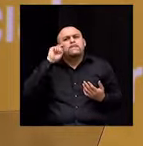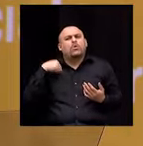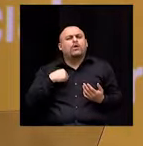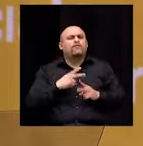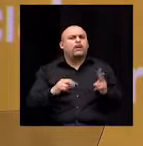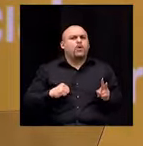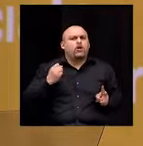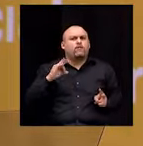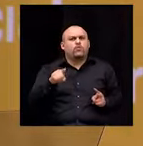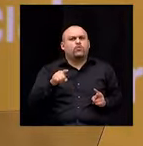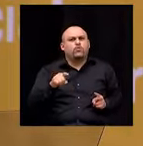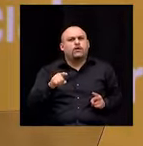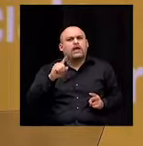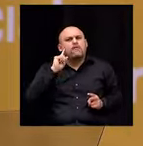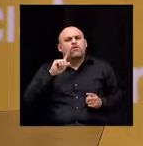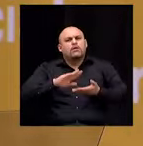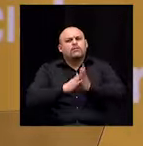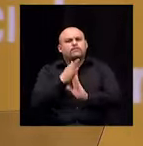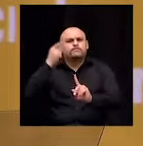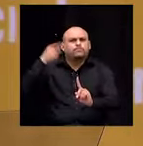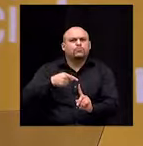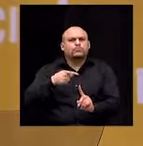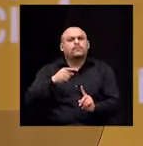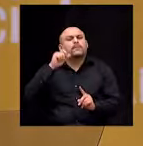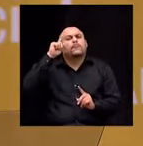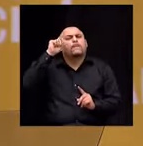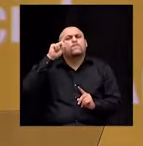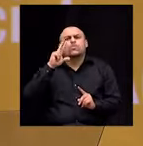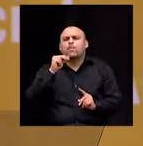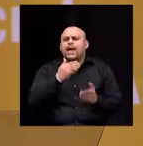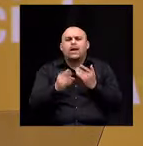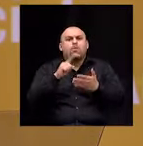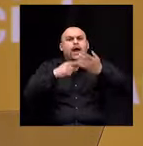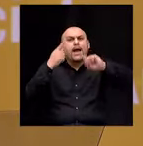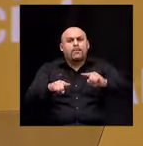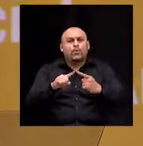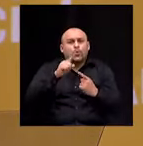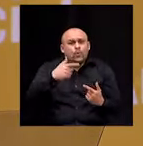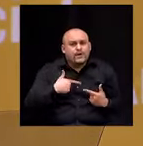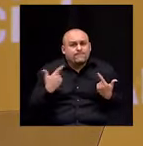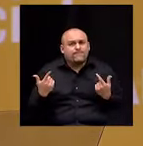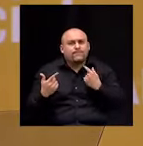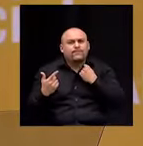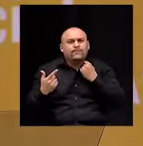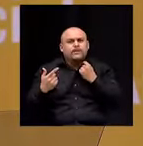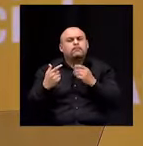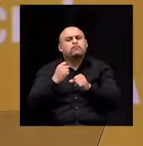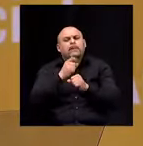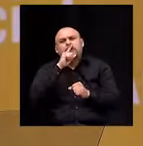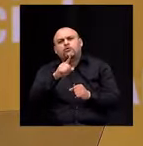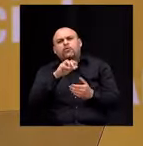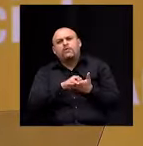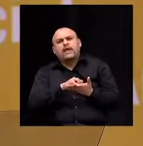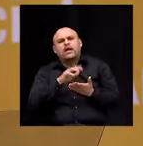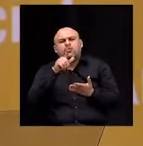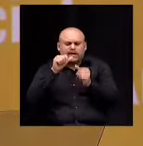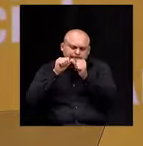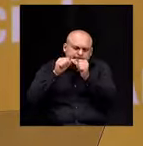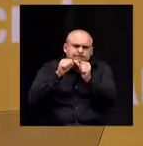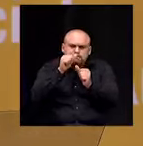you for getting to this point. But no matter what happens to you in life, make sure that you're